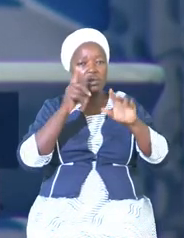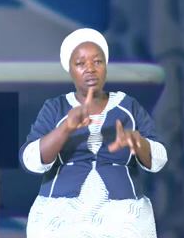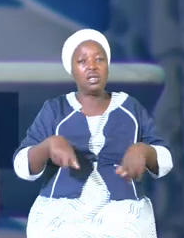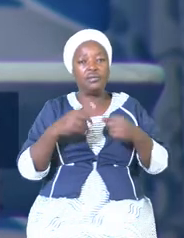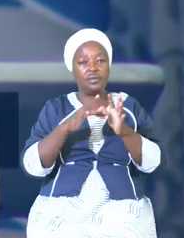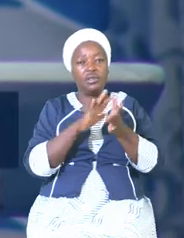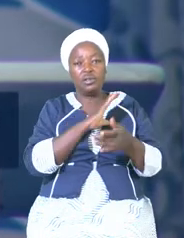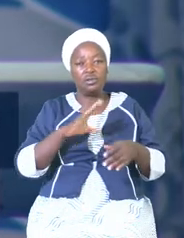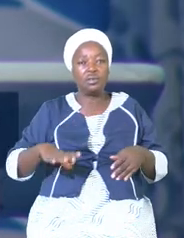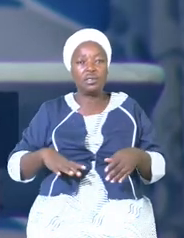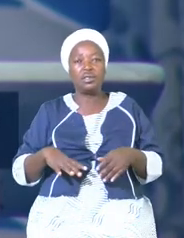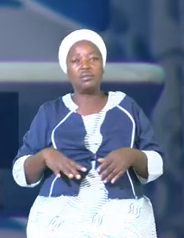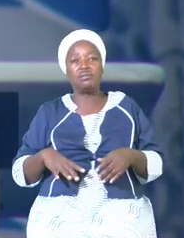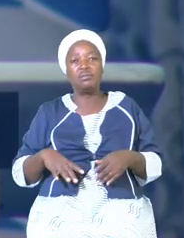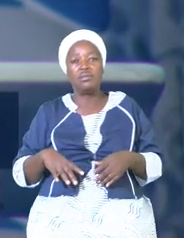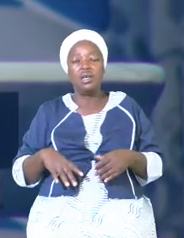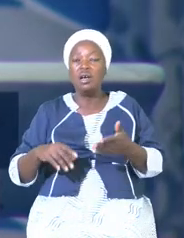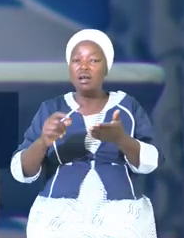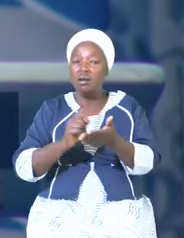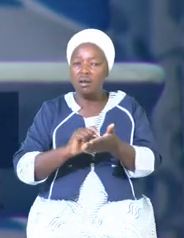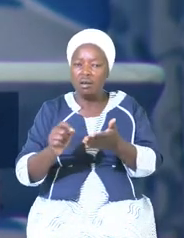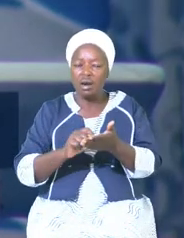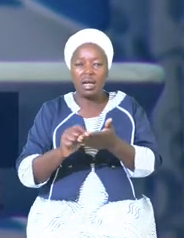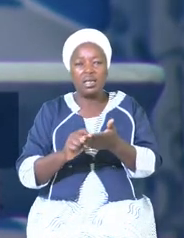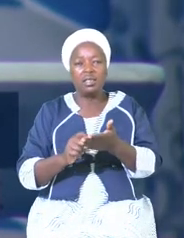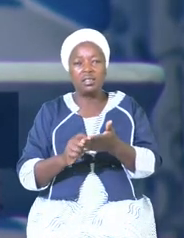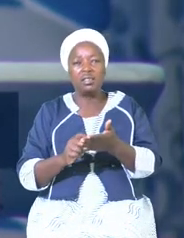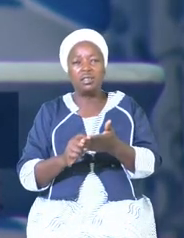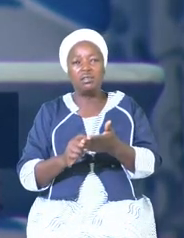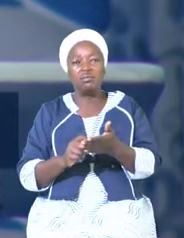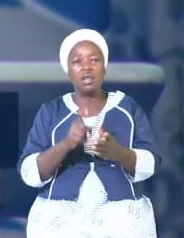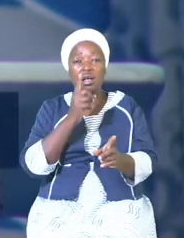that if you click the number, if you click the link,